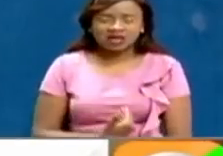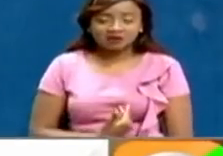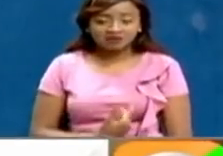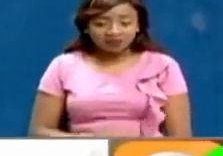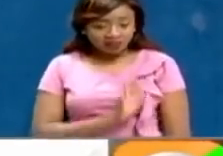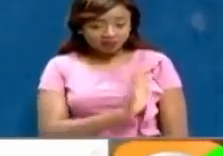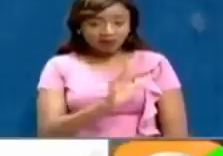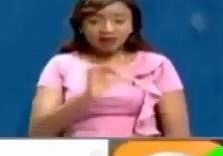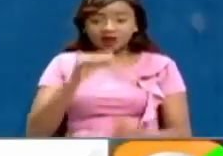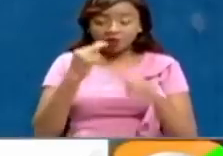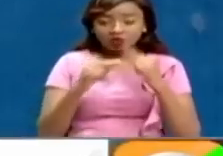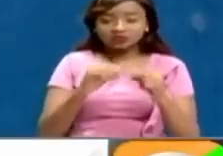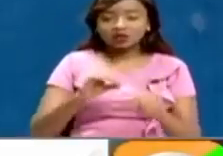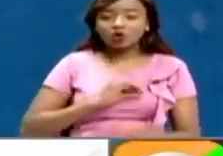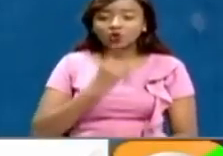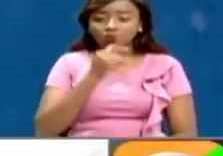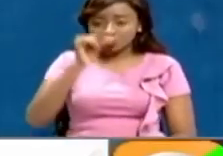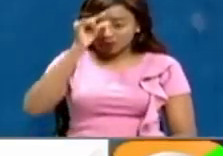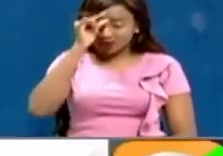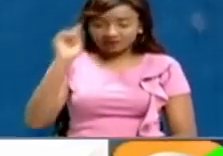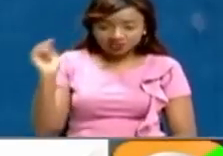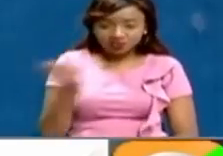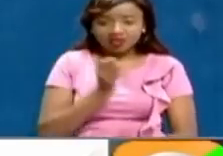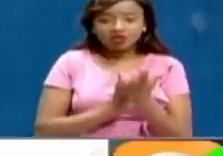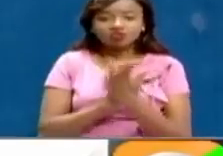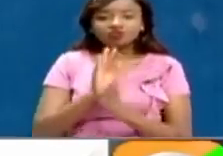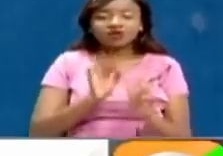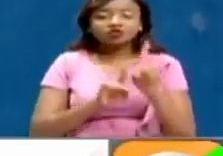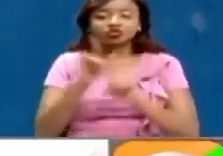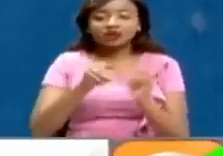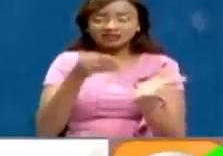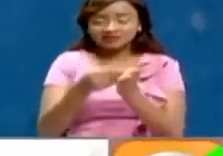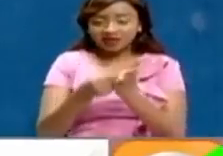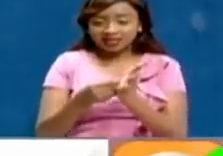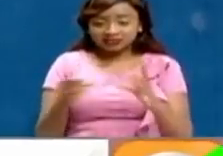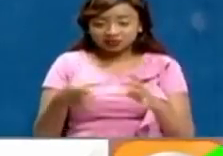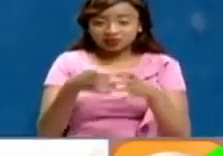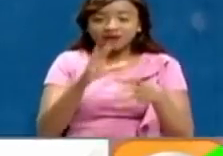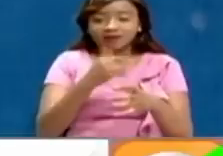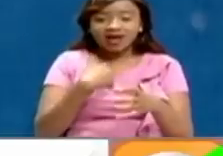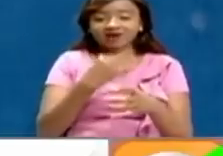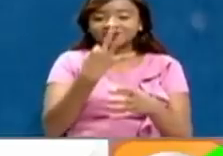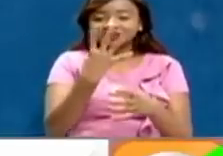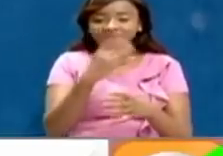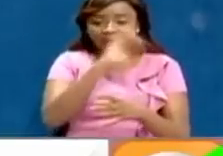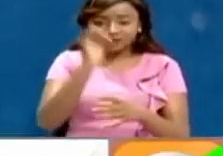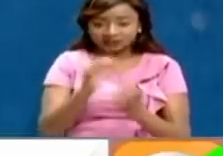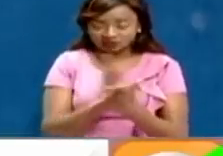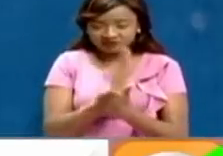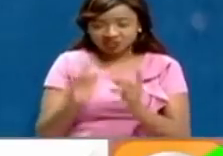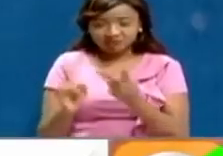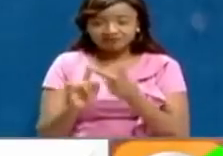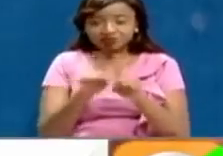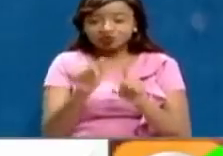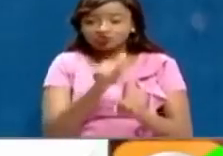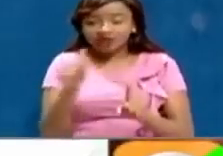The hotel is owned by, among others, the Government of Kenya through the Tourism Finance Corporation, which owns 34% shares. Other owners include